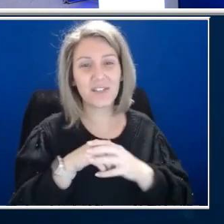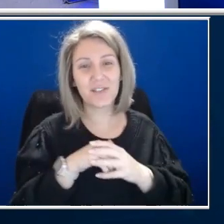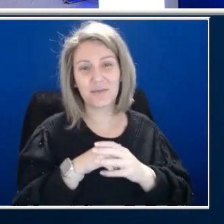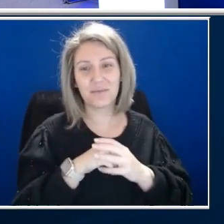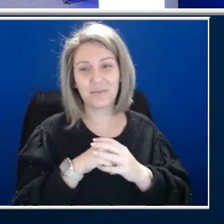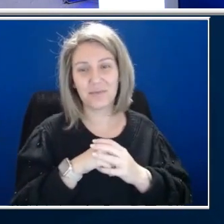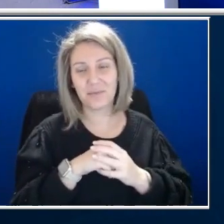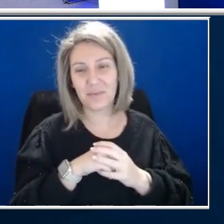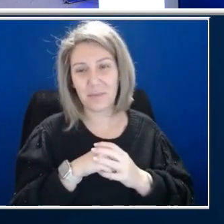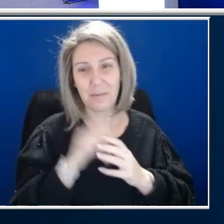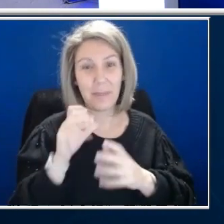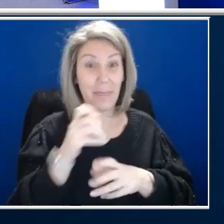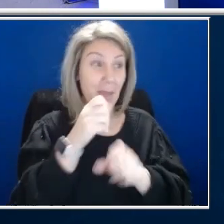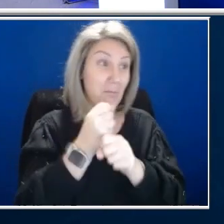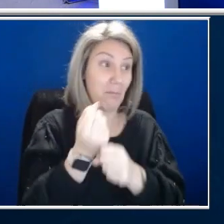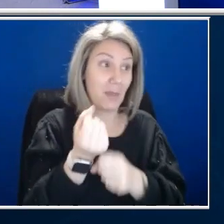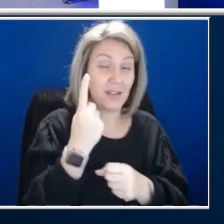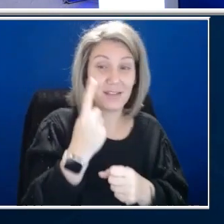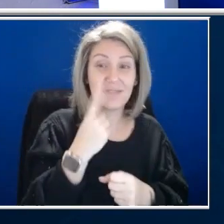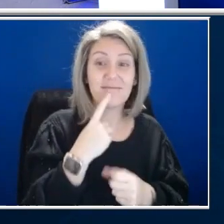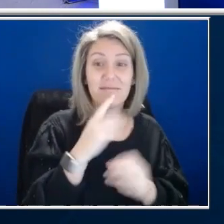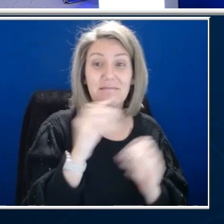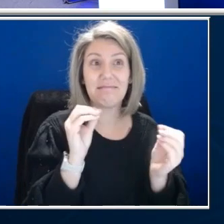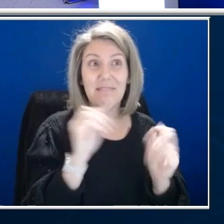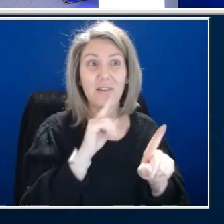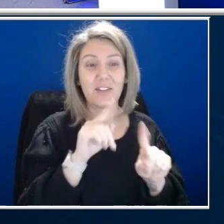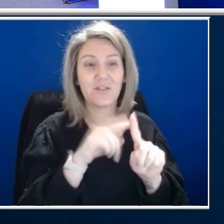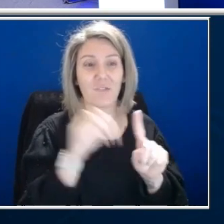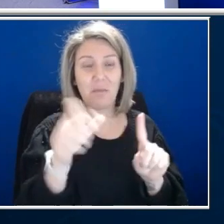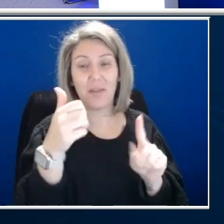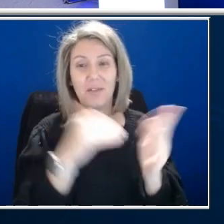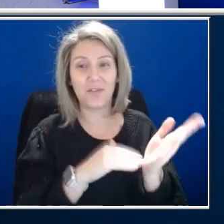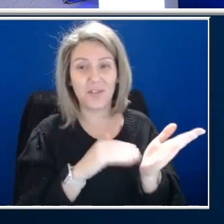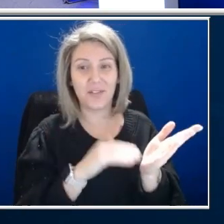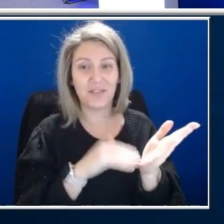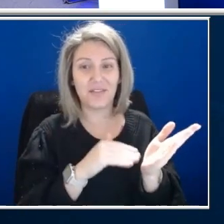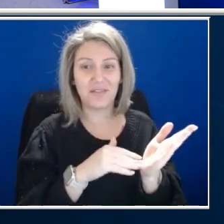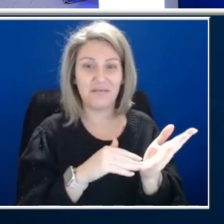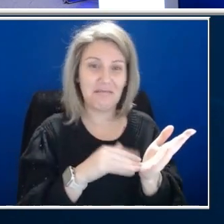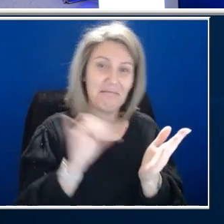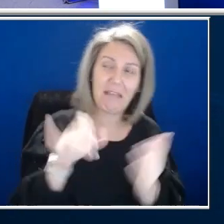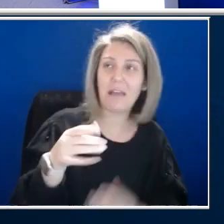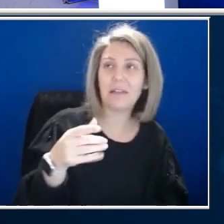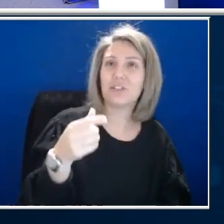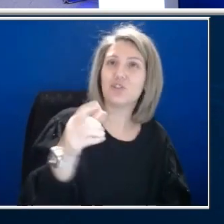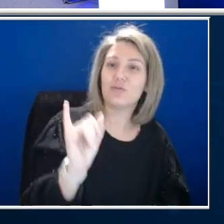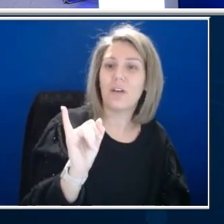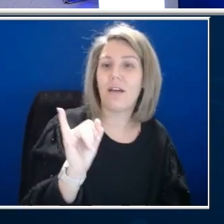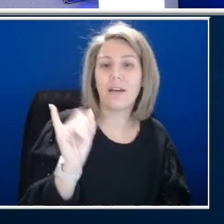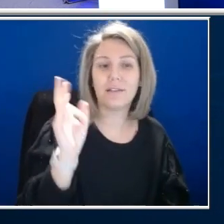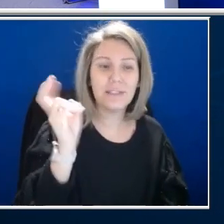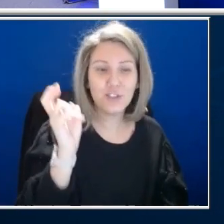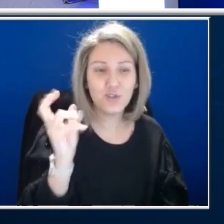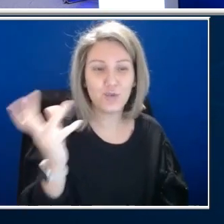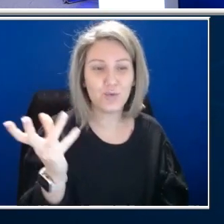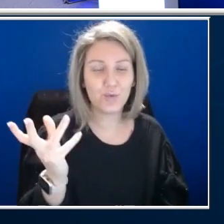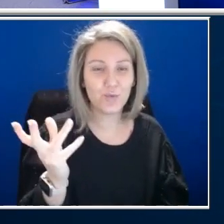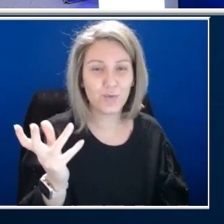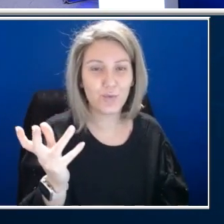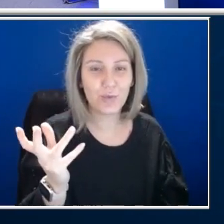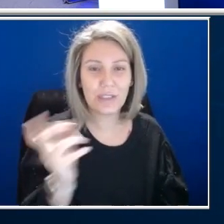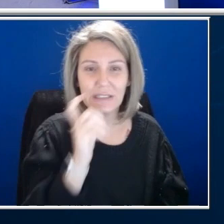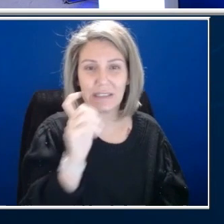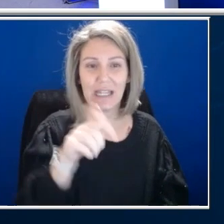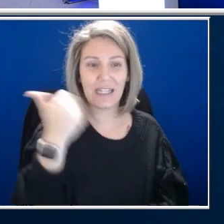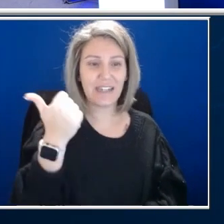made sense, and no answers from any other doctors. They said, this isn't a gastro issue. It's not any other issue. And